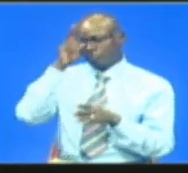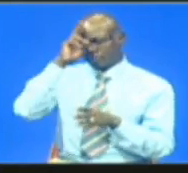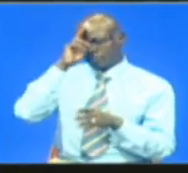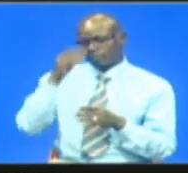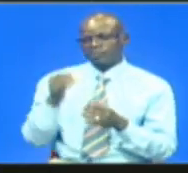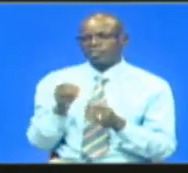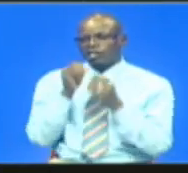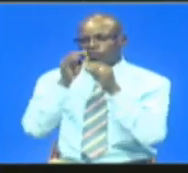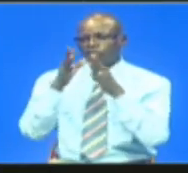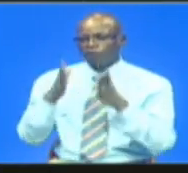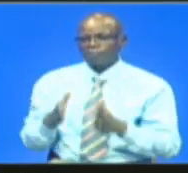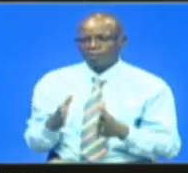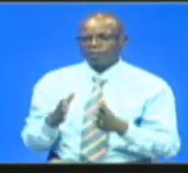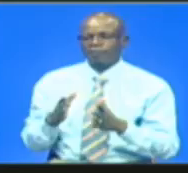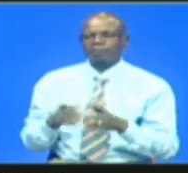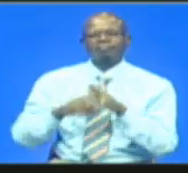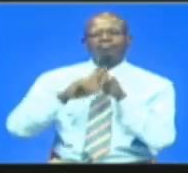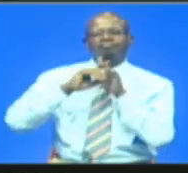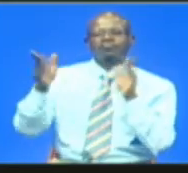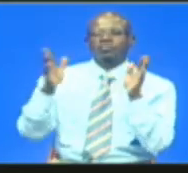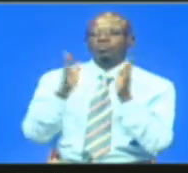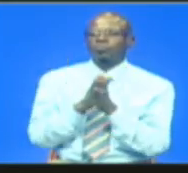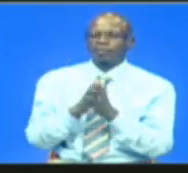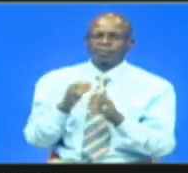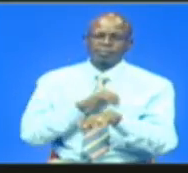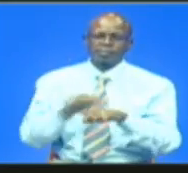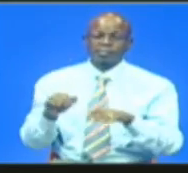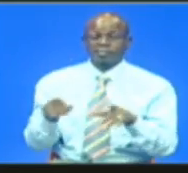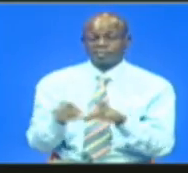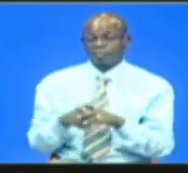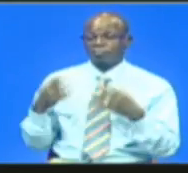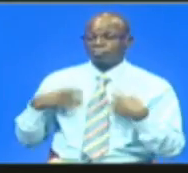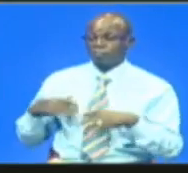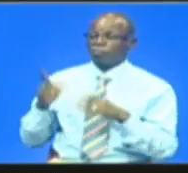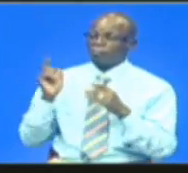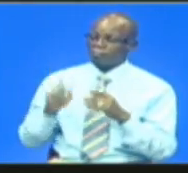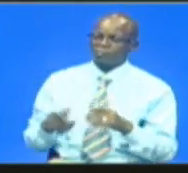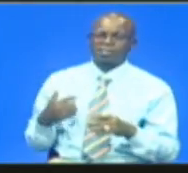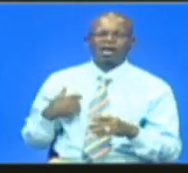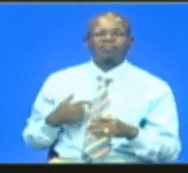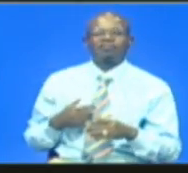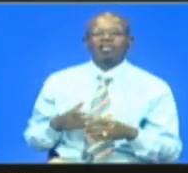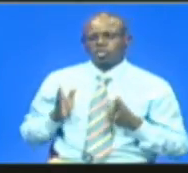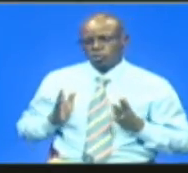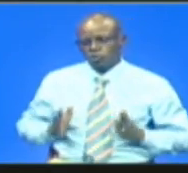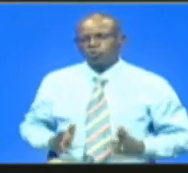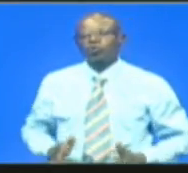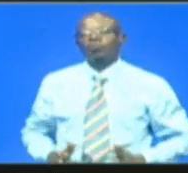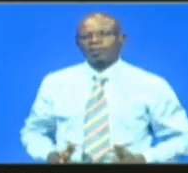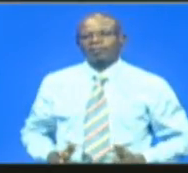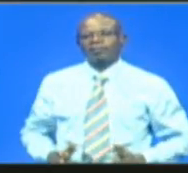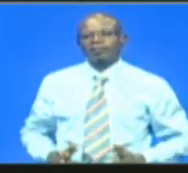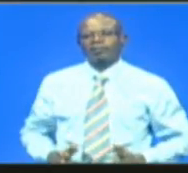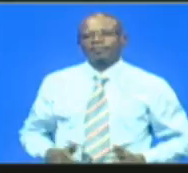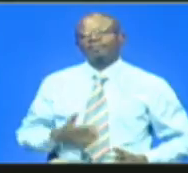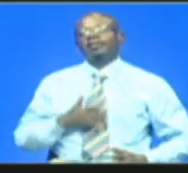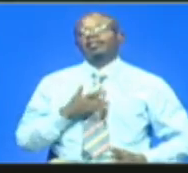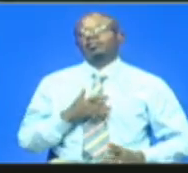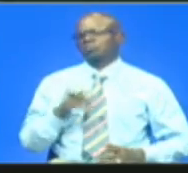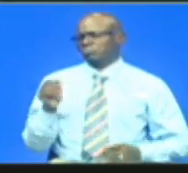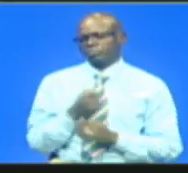injuries. Wanaishi wanataikana kuwa human. You cannot kill a human being like a chicken and